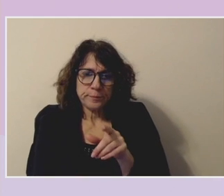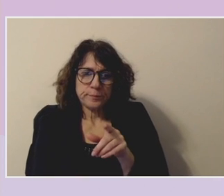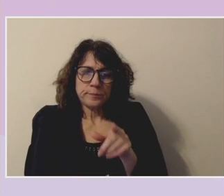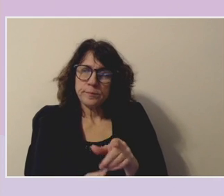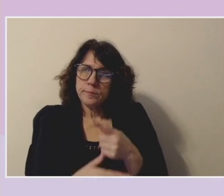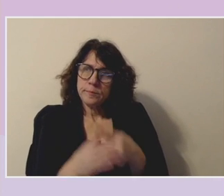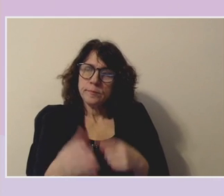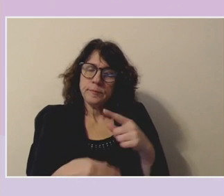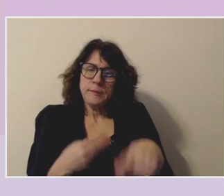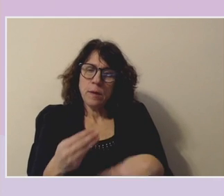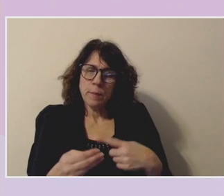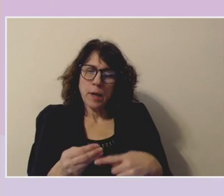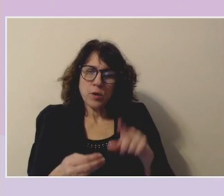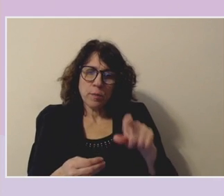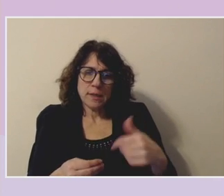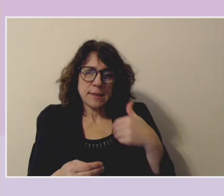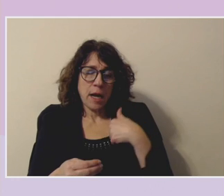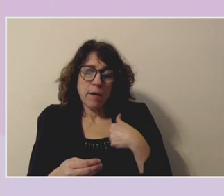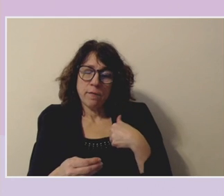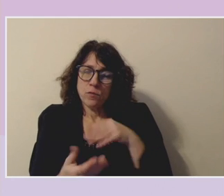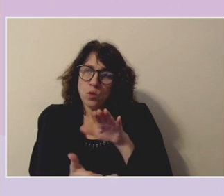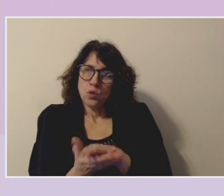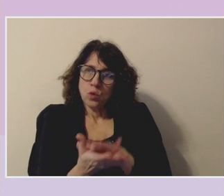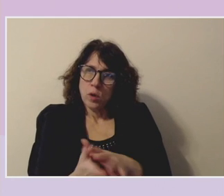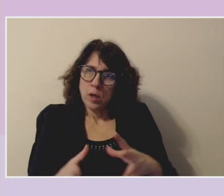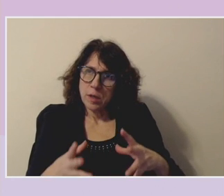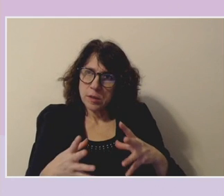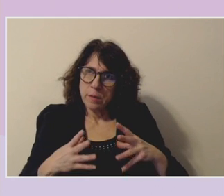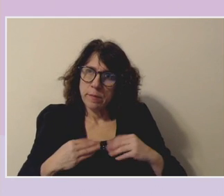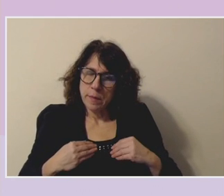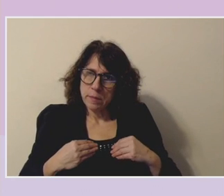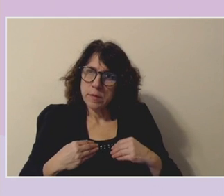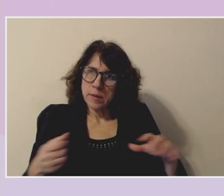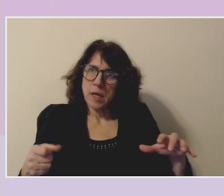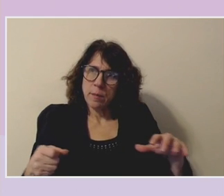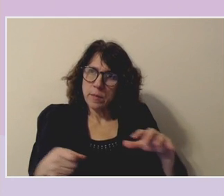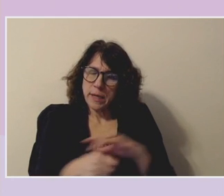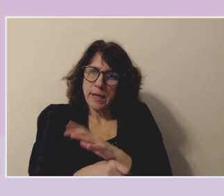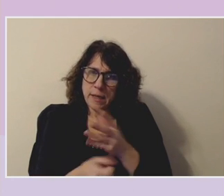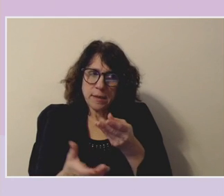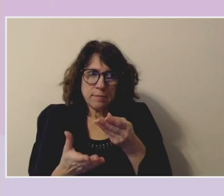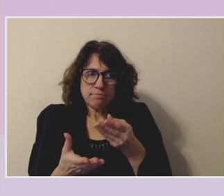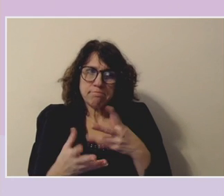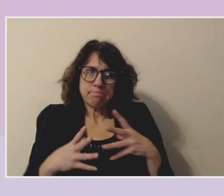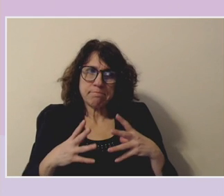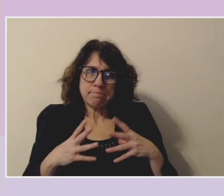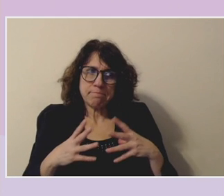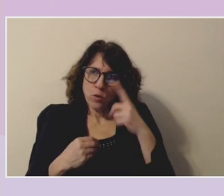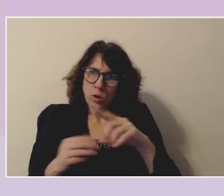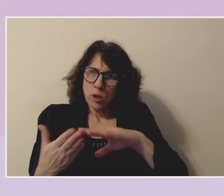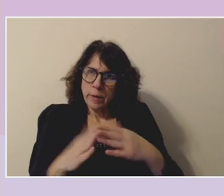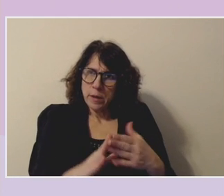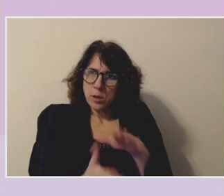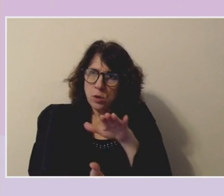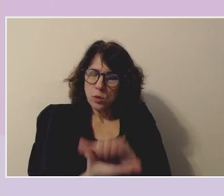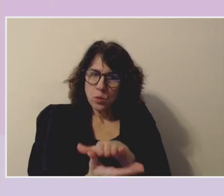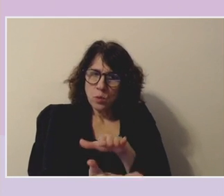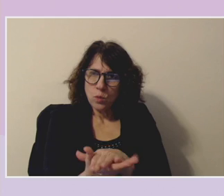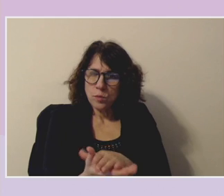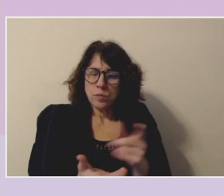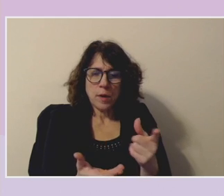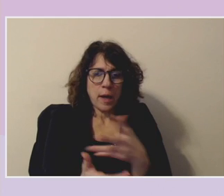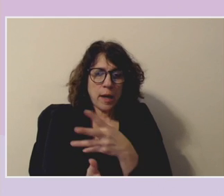that principal buy-in, you know, that complete buy-in and belief in a community school. So we're continuing to learn and to get